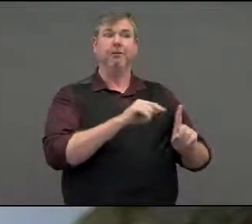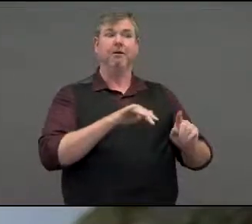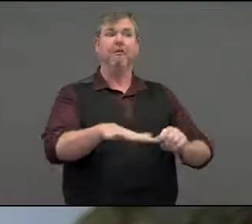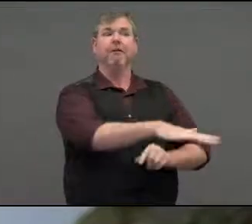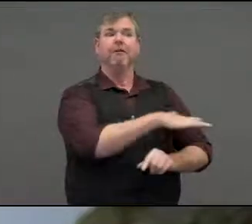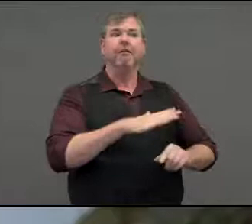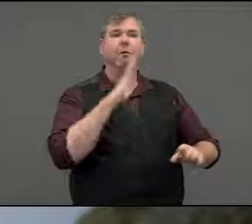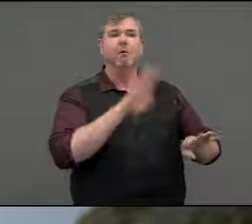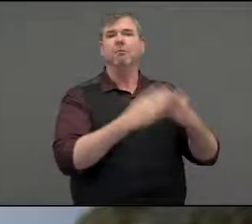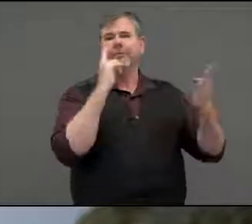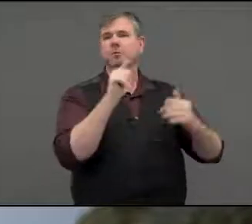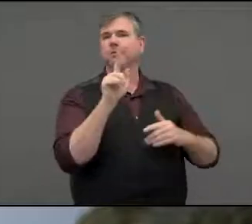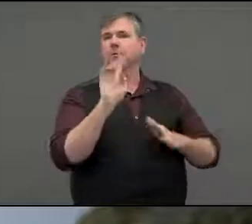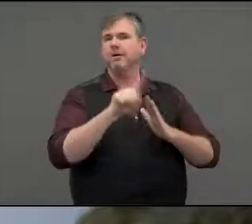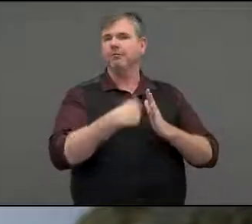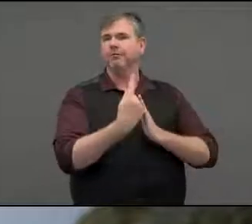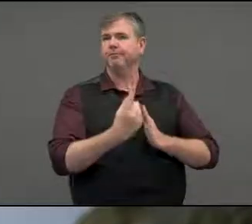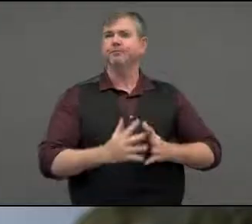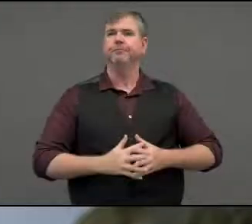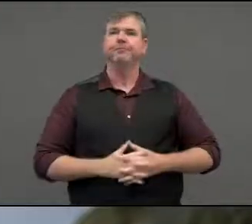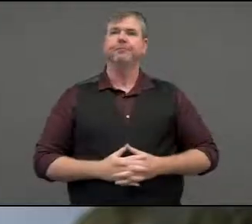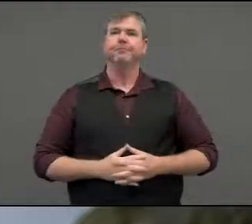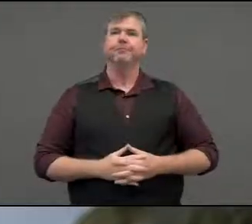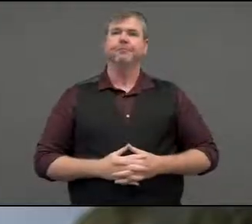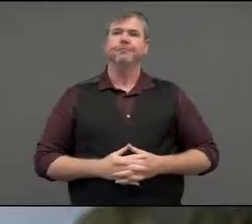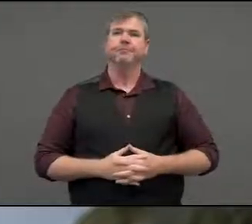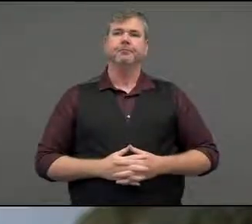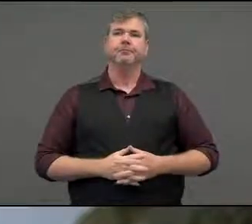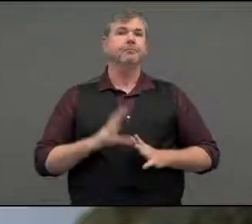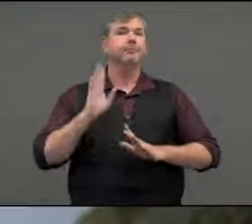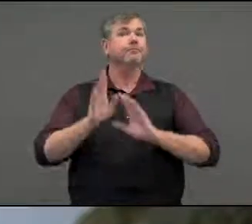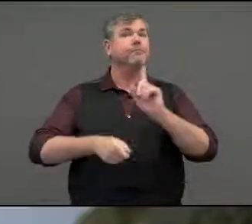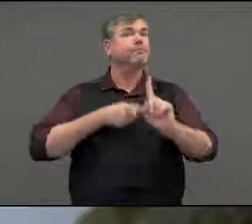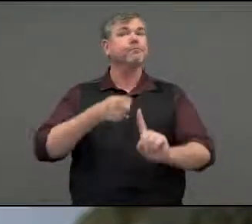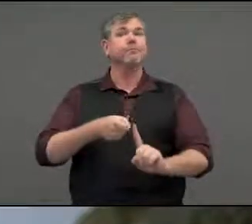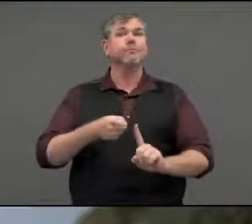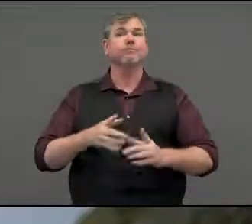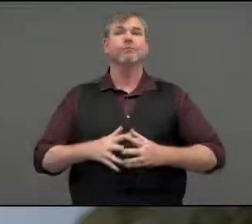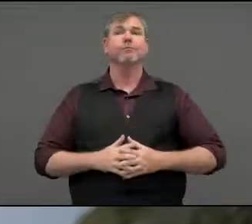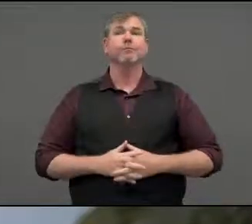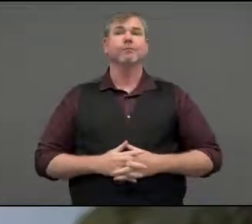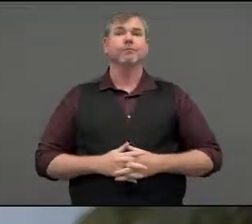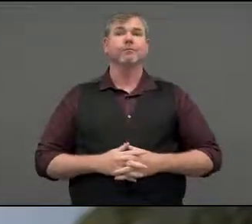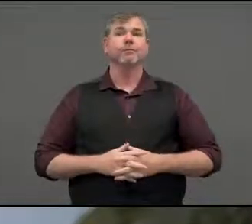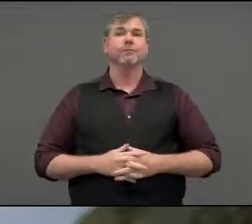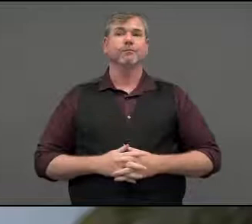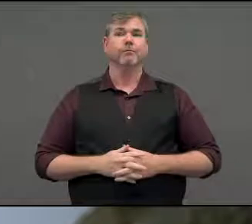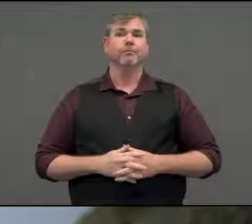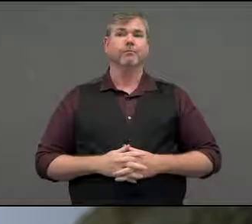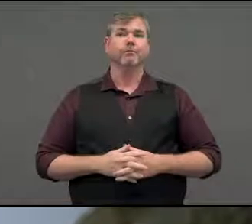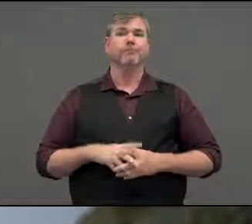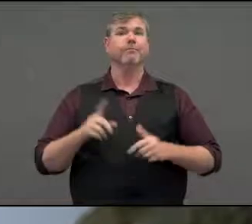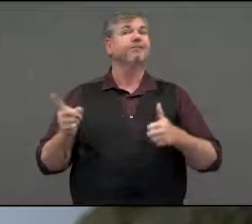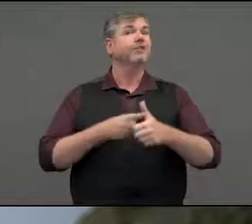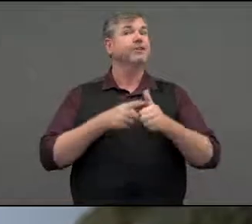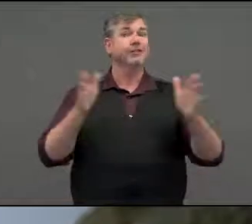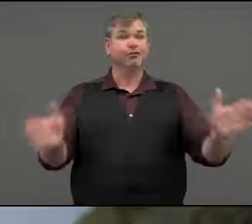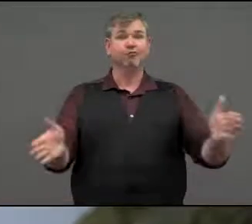as well, so that they can air out the room, and they need to make sure they clean and sanitize that